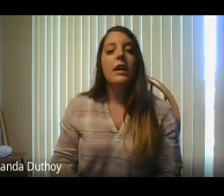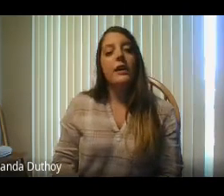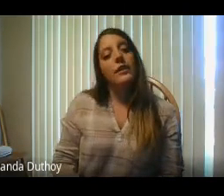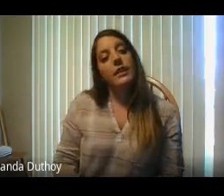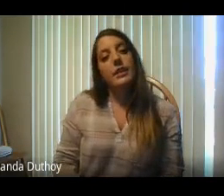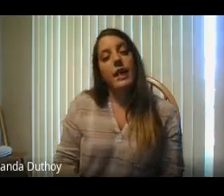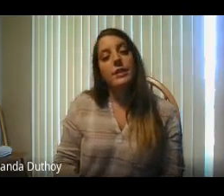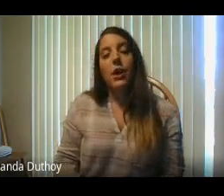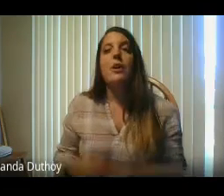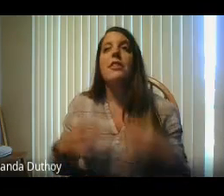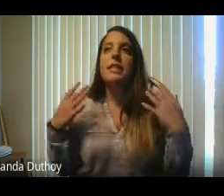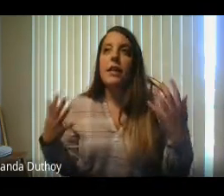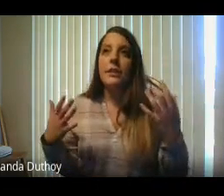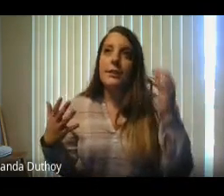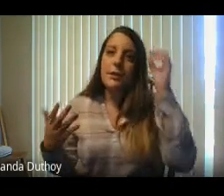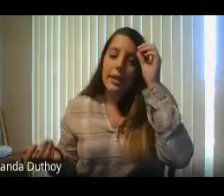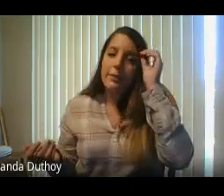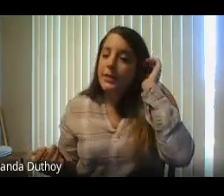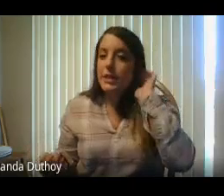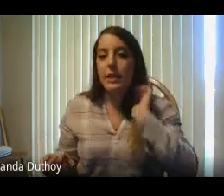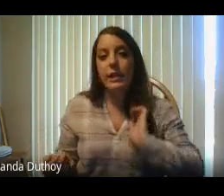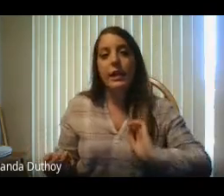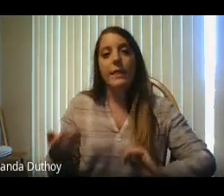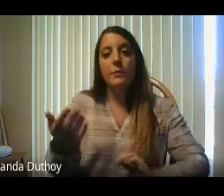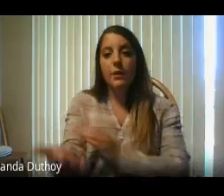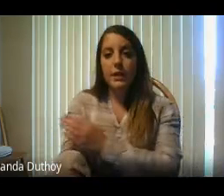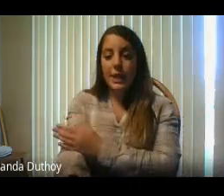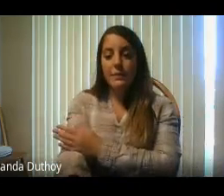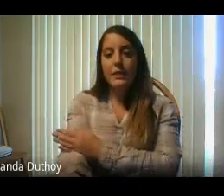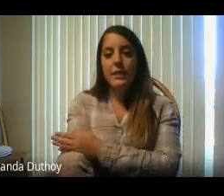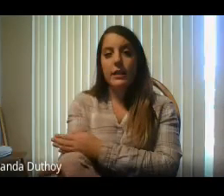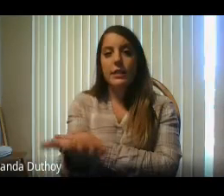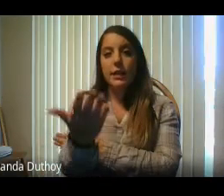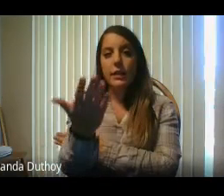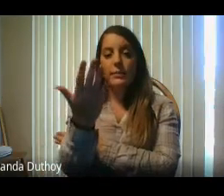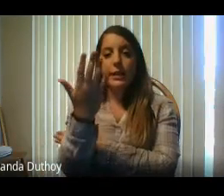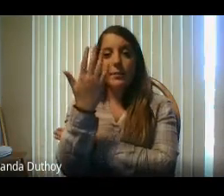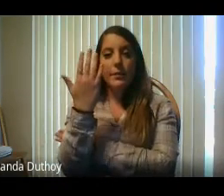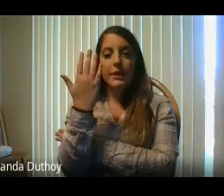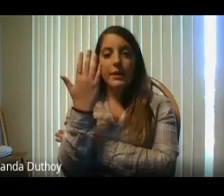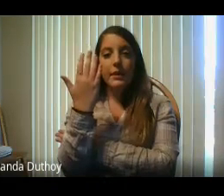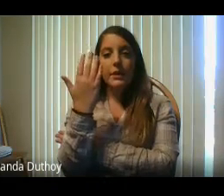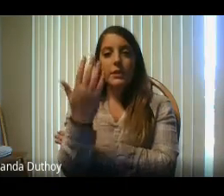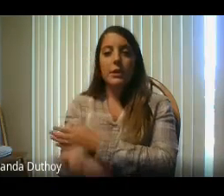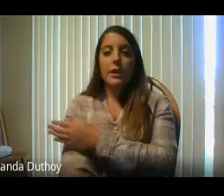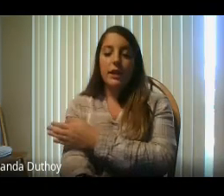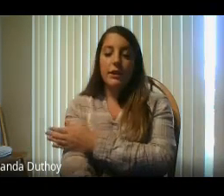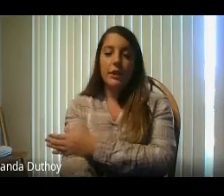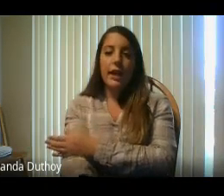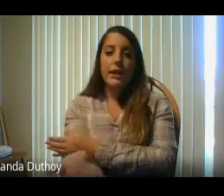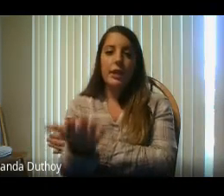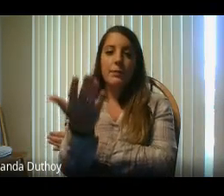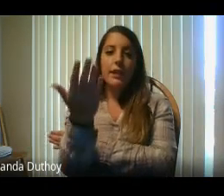night. These signs go with the sun. So think about the sun. In the morning time, the sun is coming up.